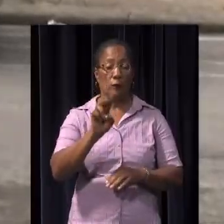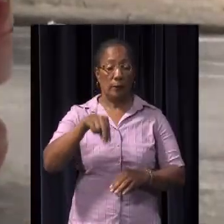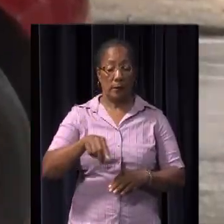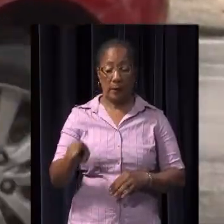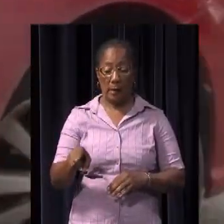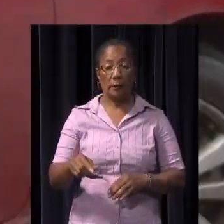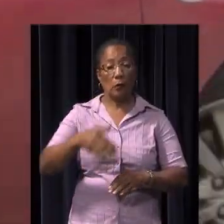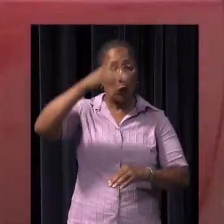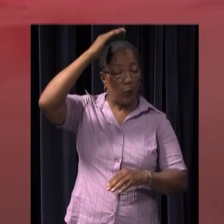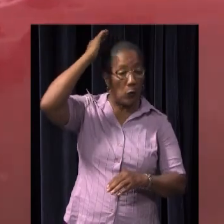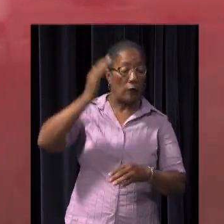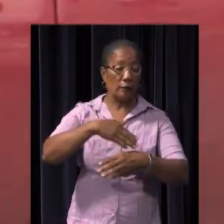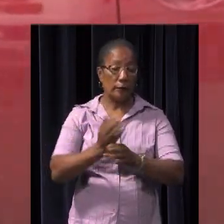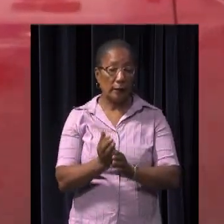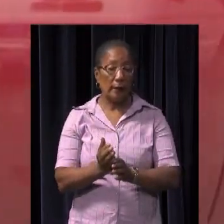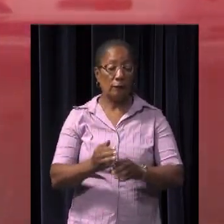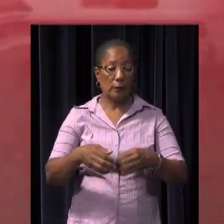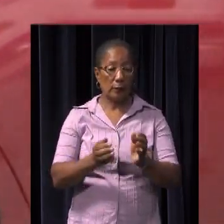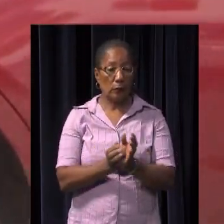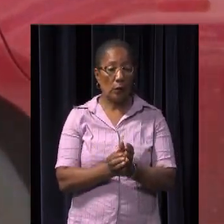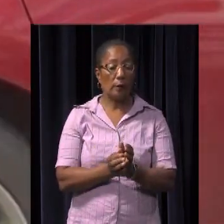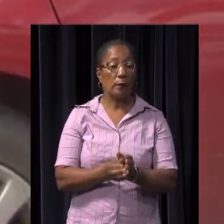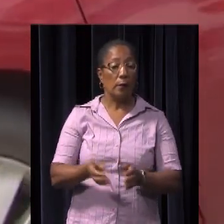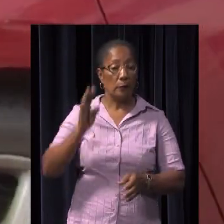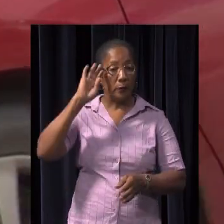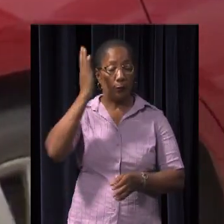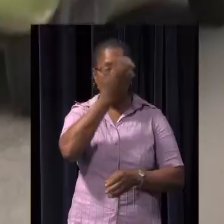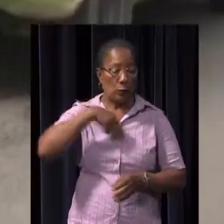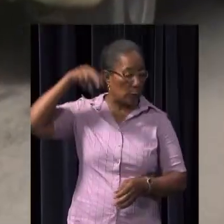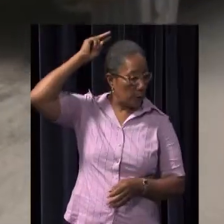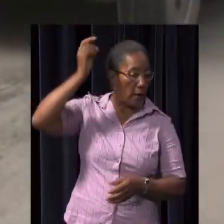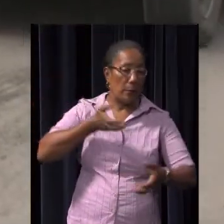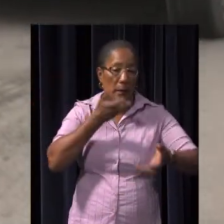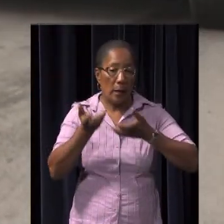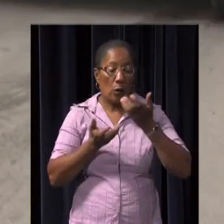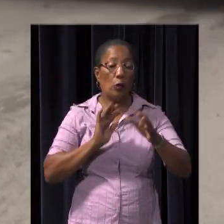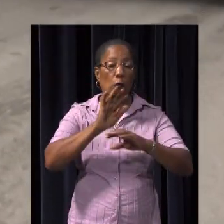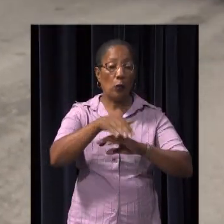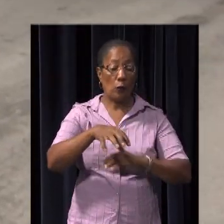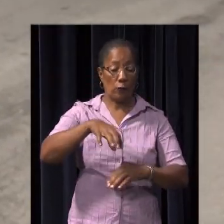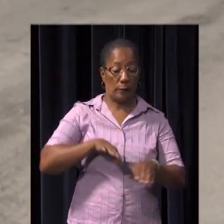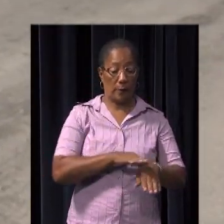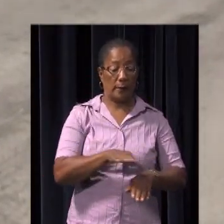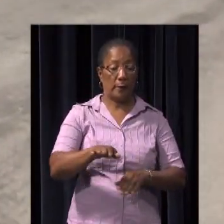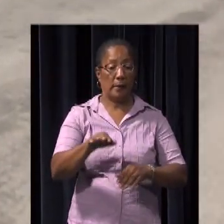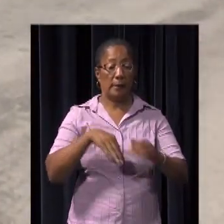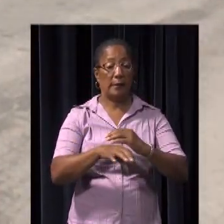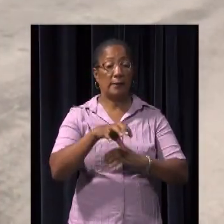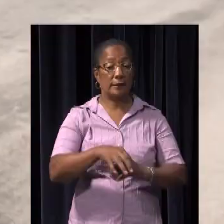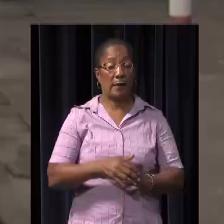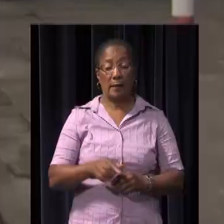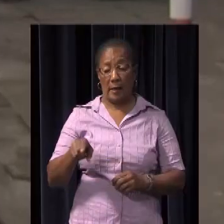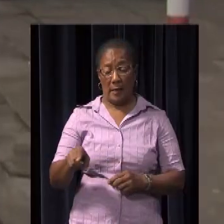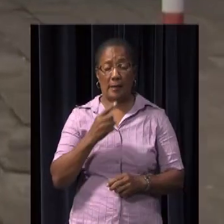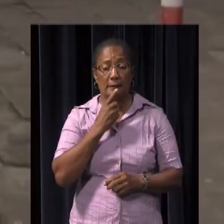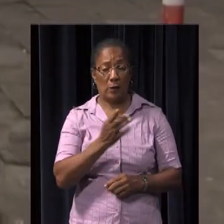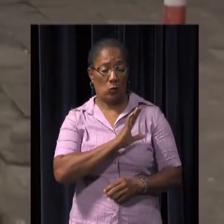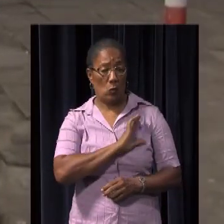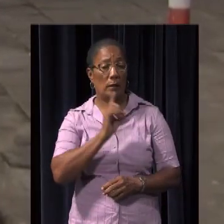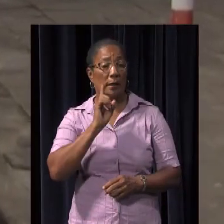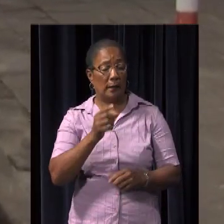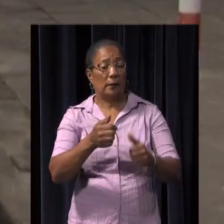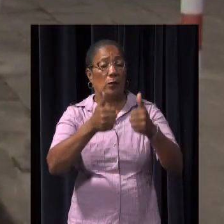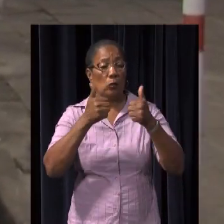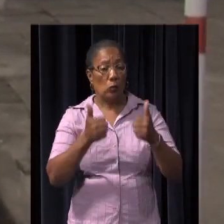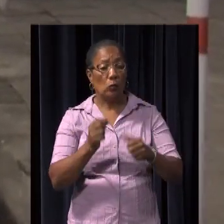a store or office. Humphrey Naarden, head of the PR department of the police force, is familiar with